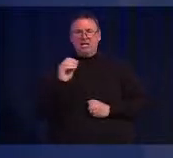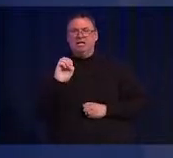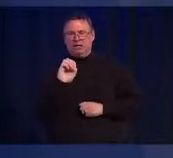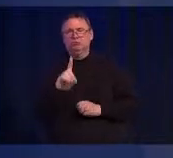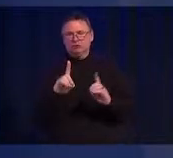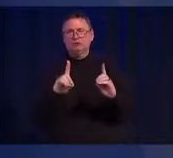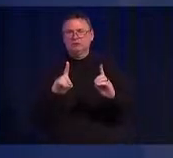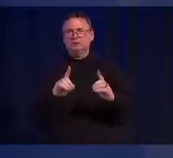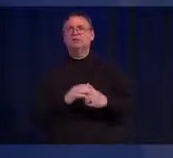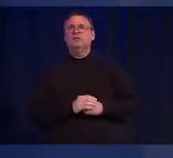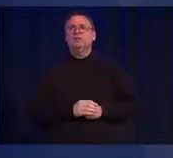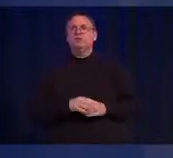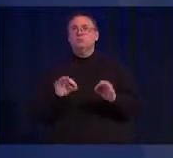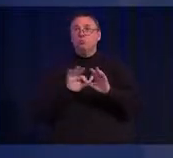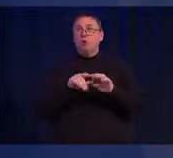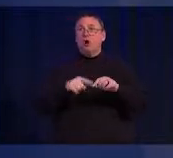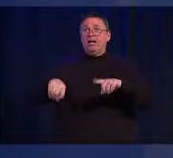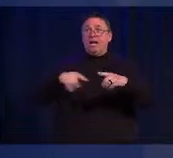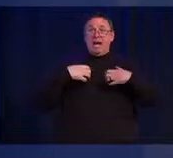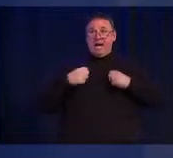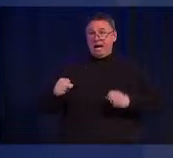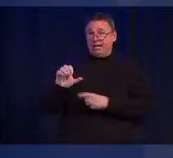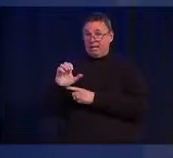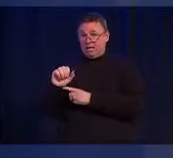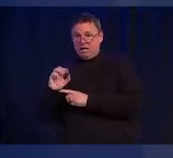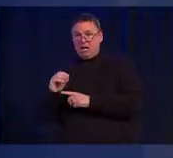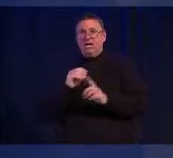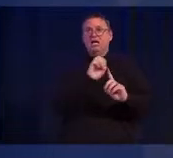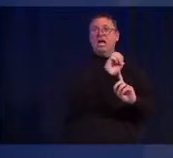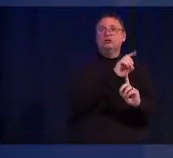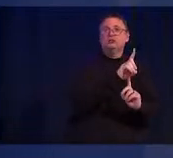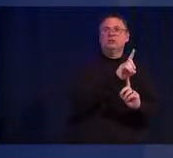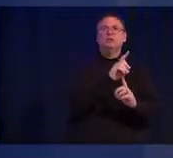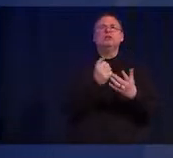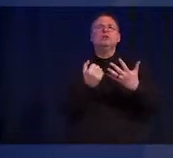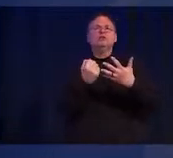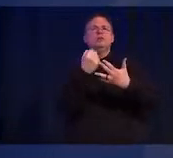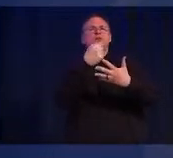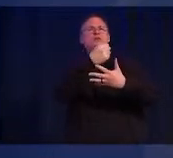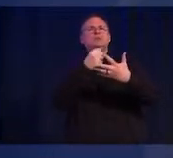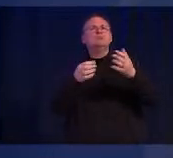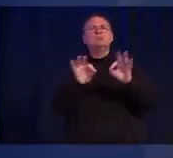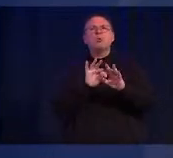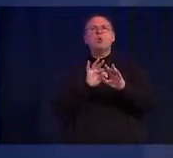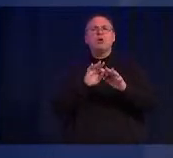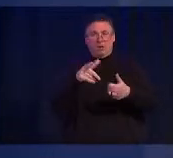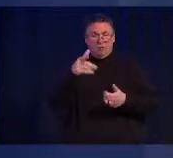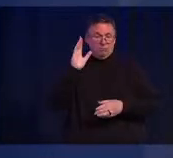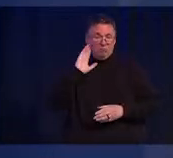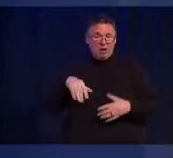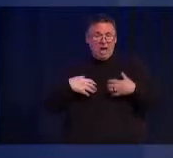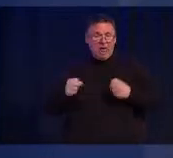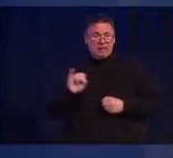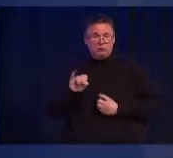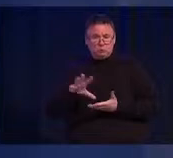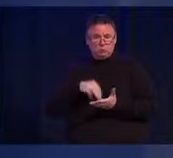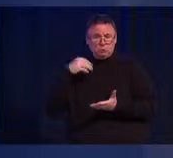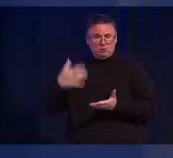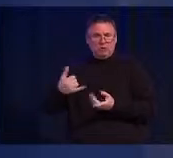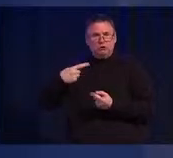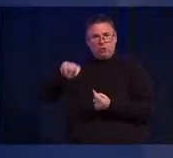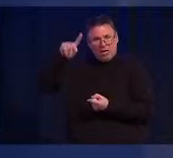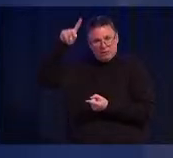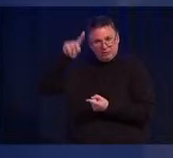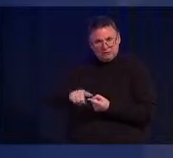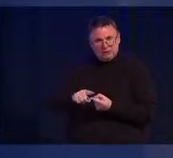they are educated. That means prioritizing getting those healthcare costs down, making sure we have reproductive freedoms, also